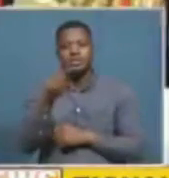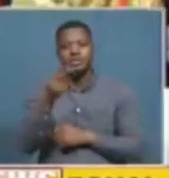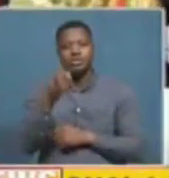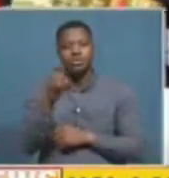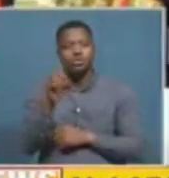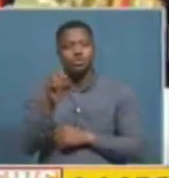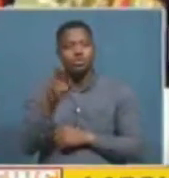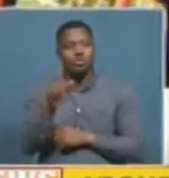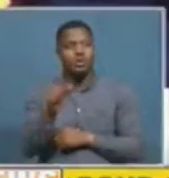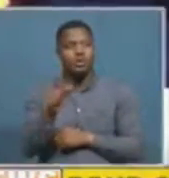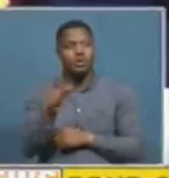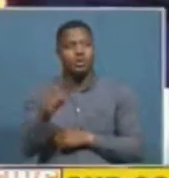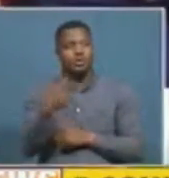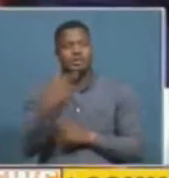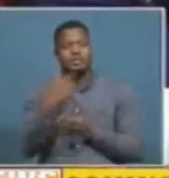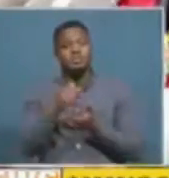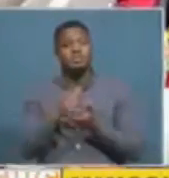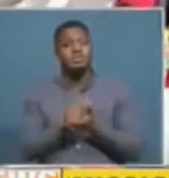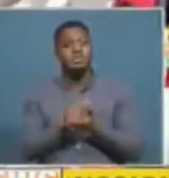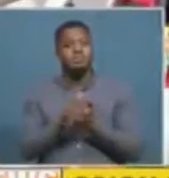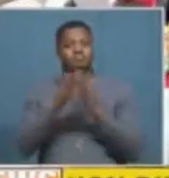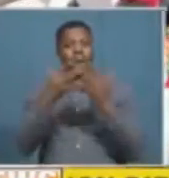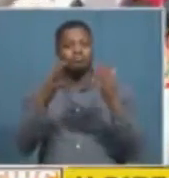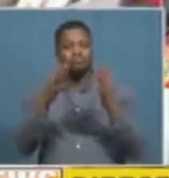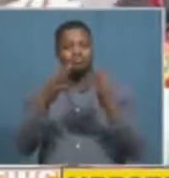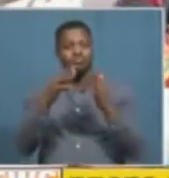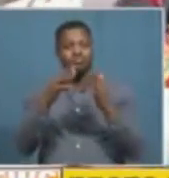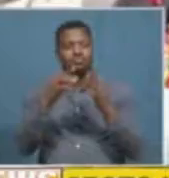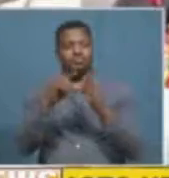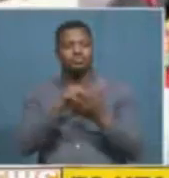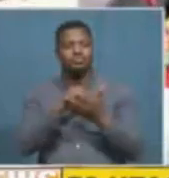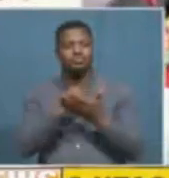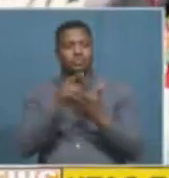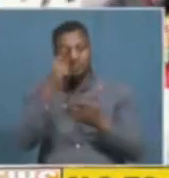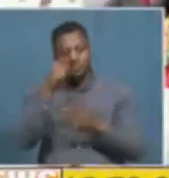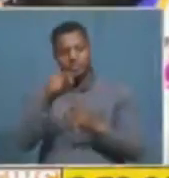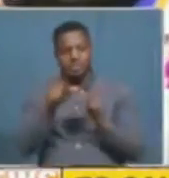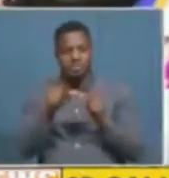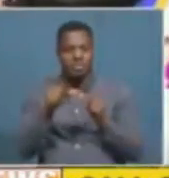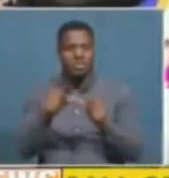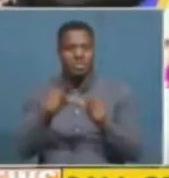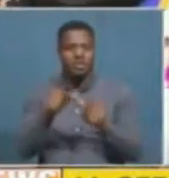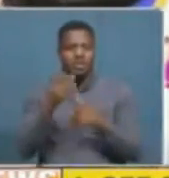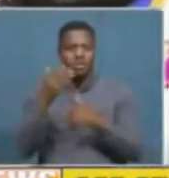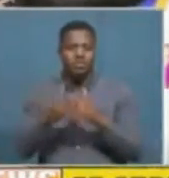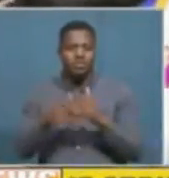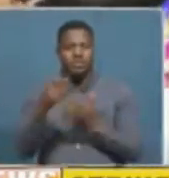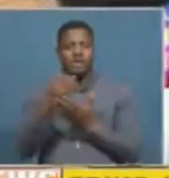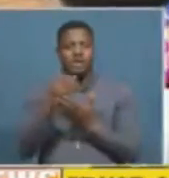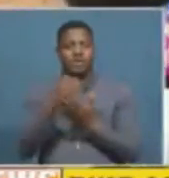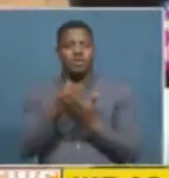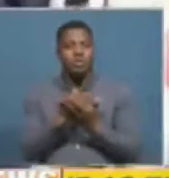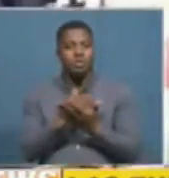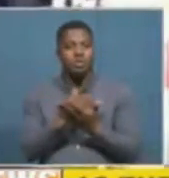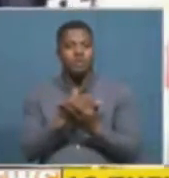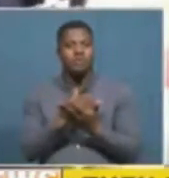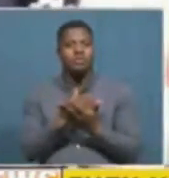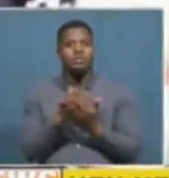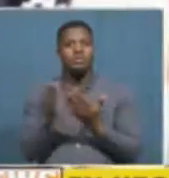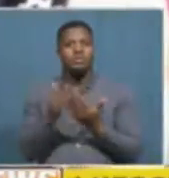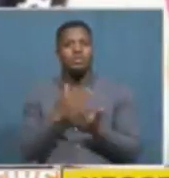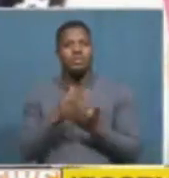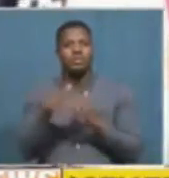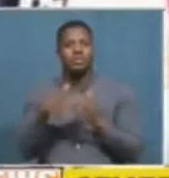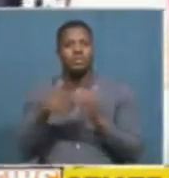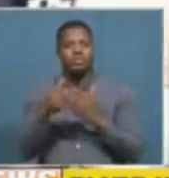the valedictorian, congratulated the graduates for their perseverance in completing their courses in spite of all the movement